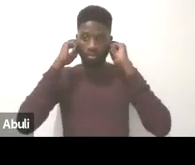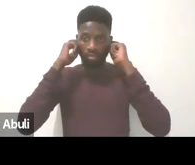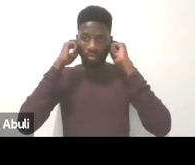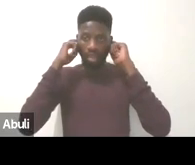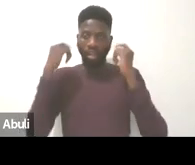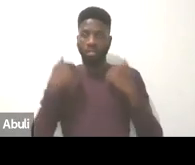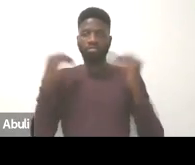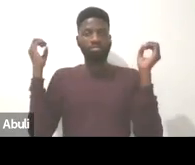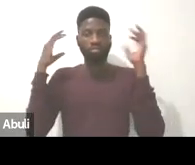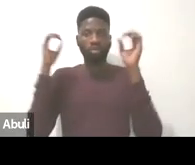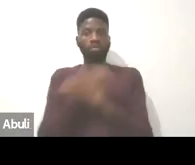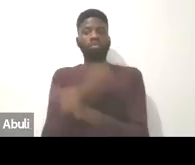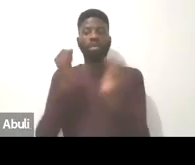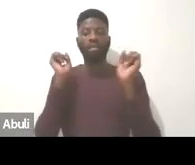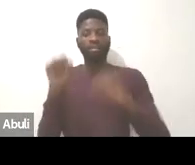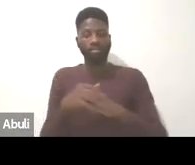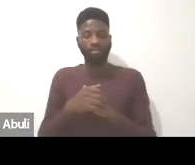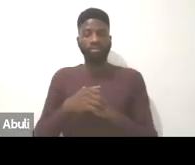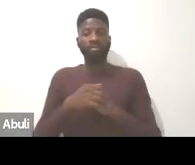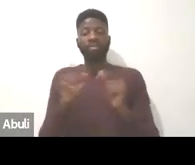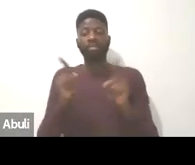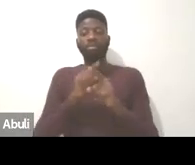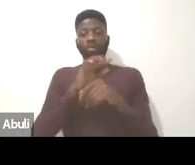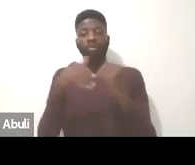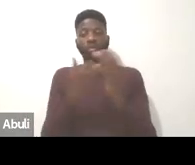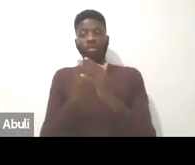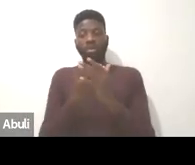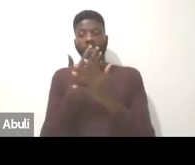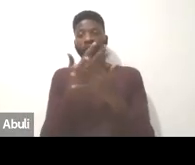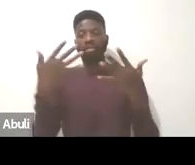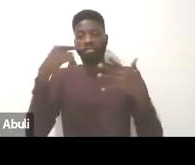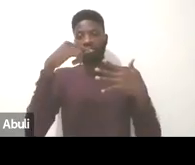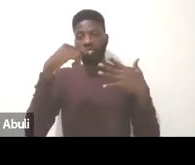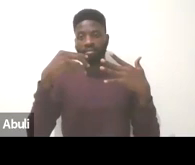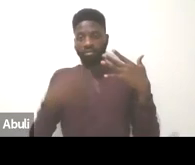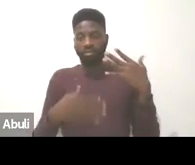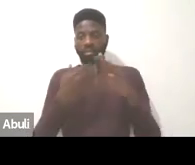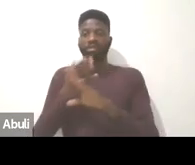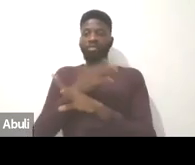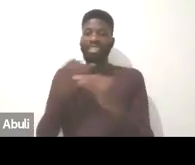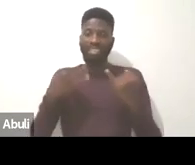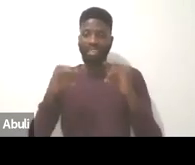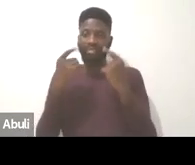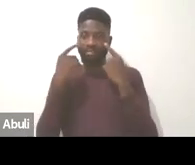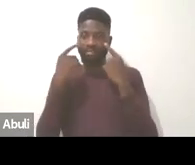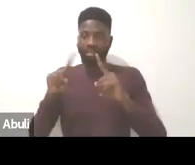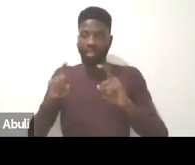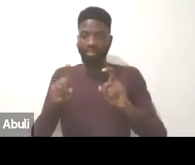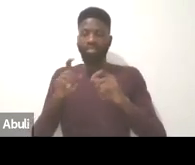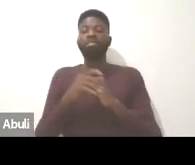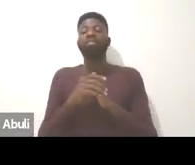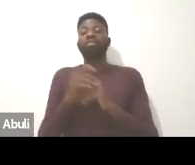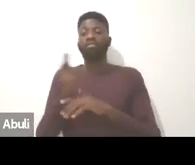hear vizuri. All these things, do a pre-test. Kwanza kama ni video,